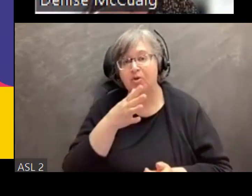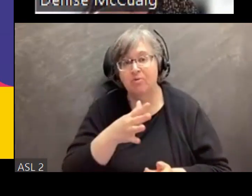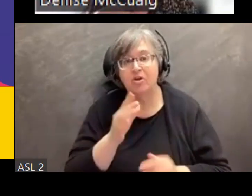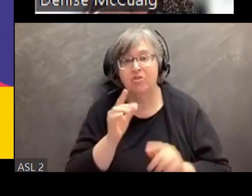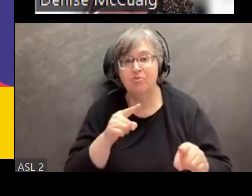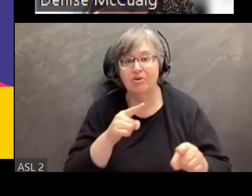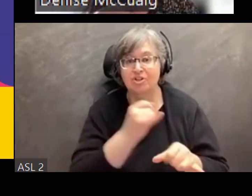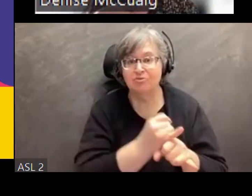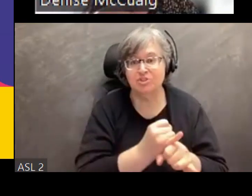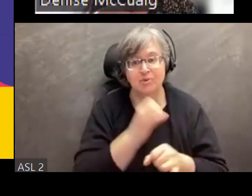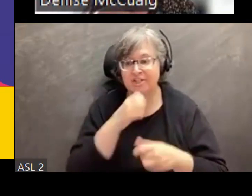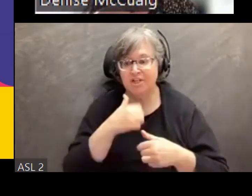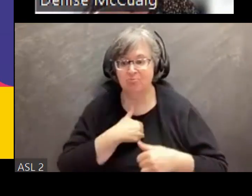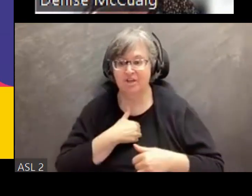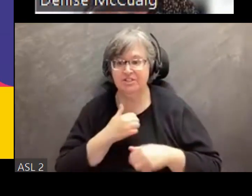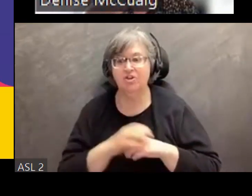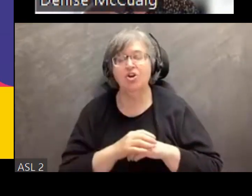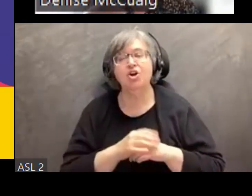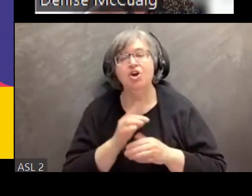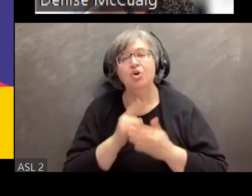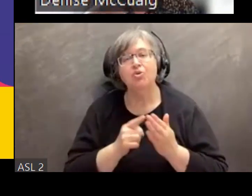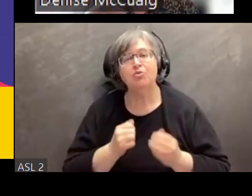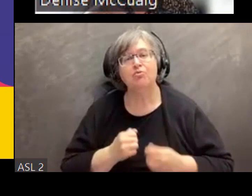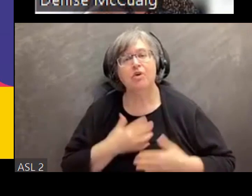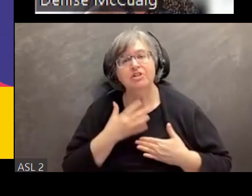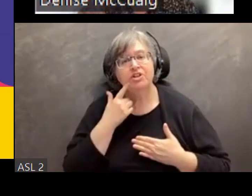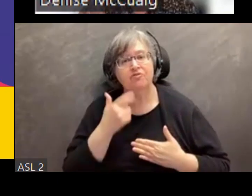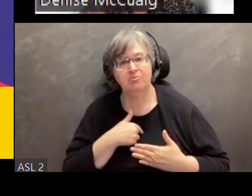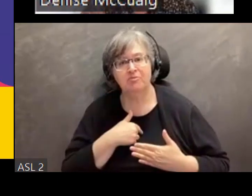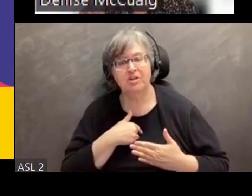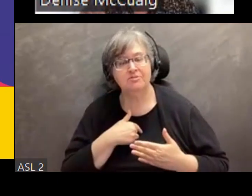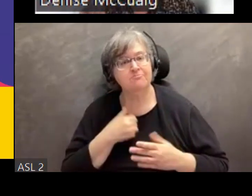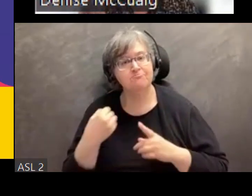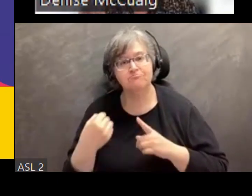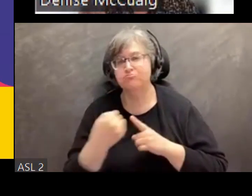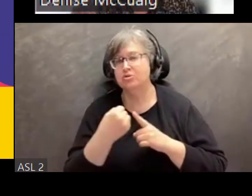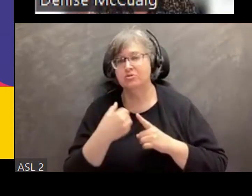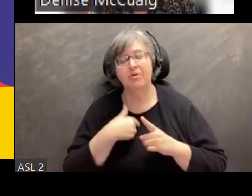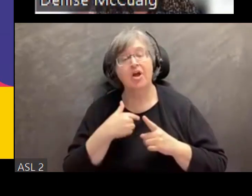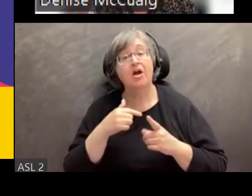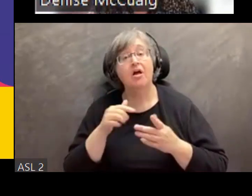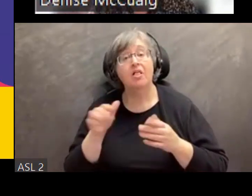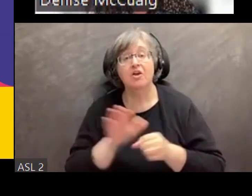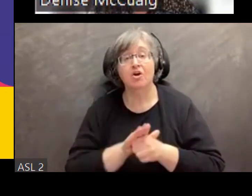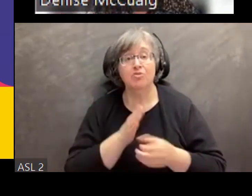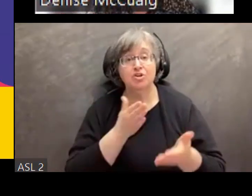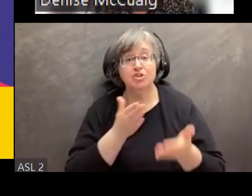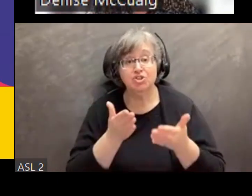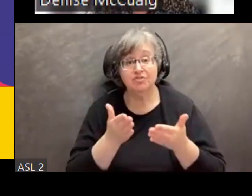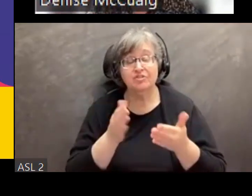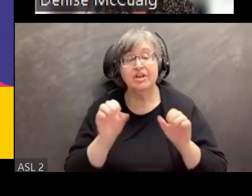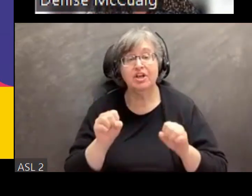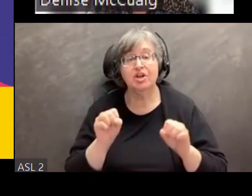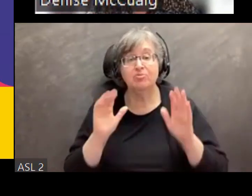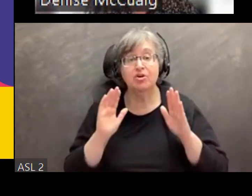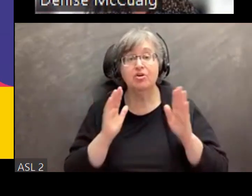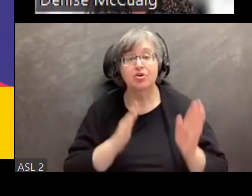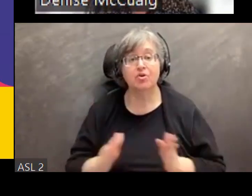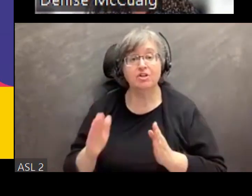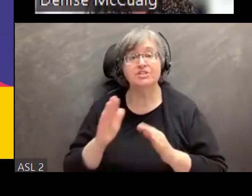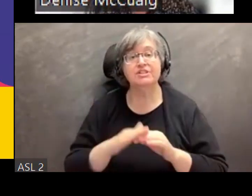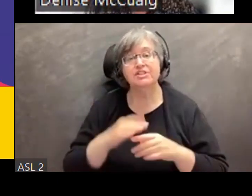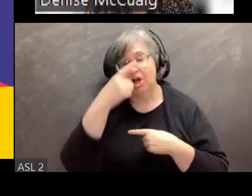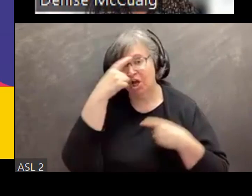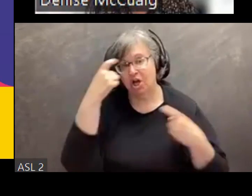grandmother who attended and not myself. And so what resonated for me in that statement, entire services can become